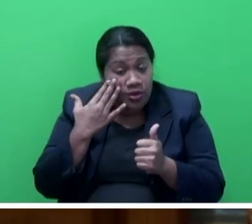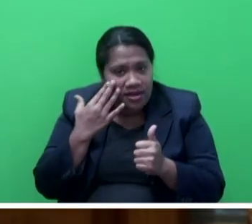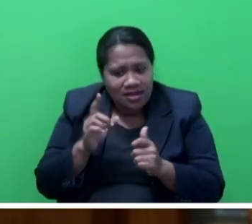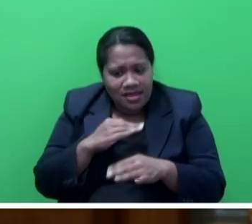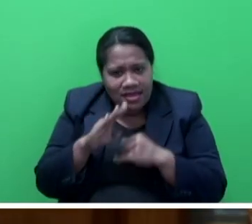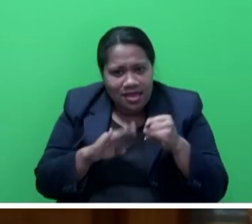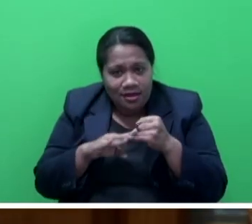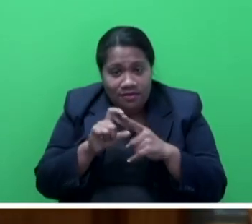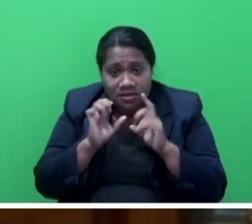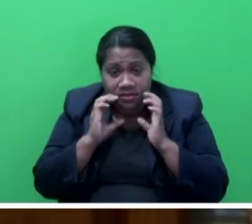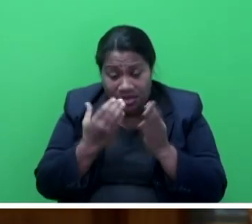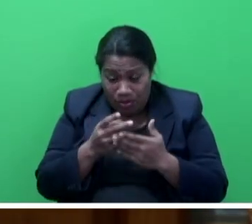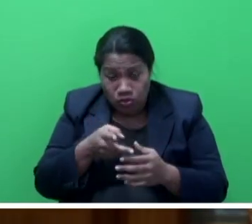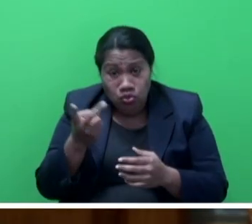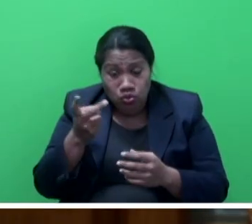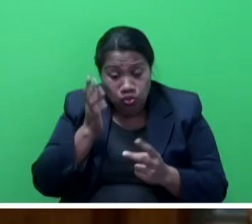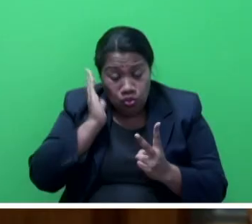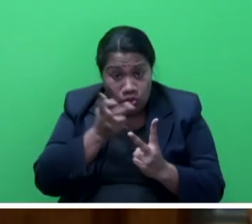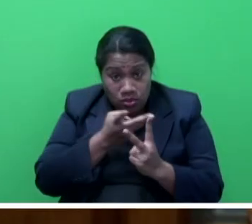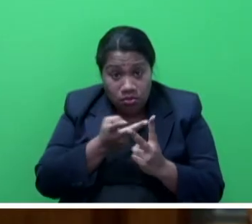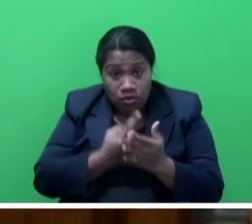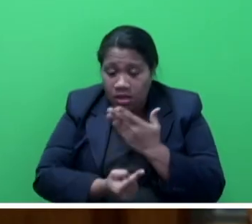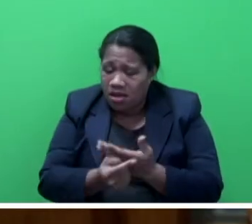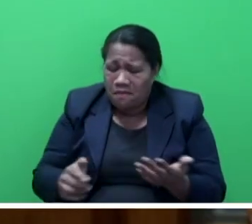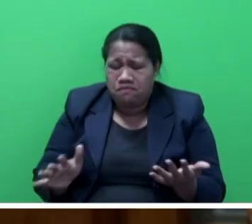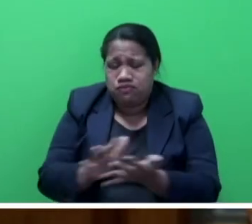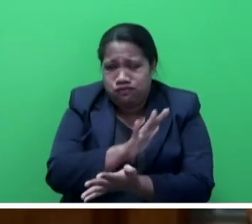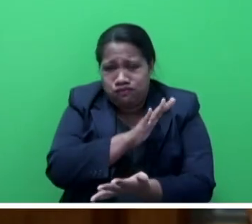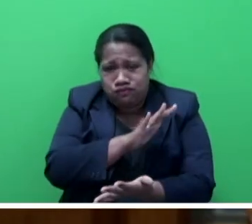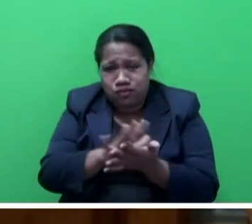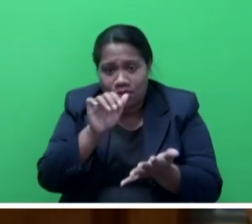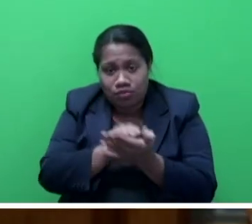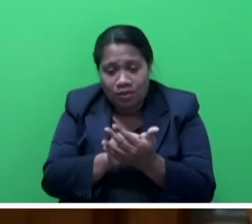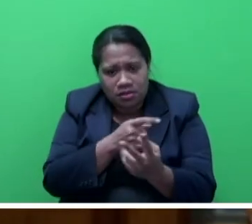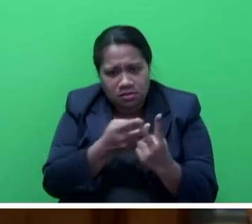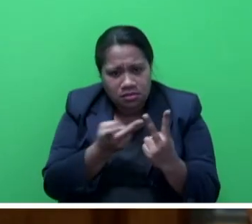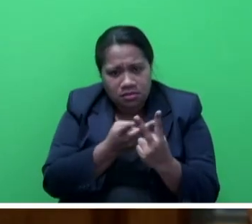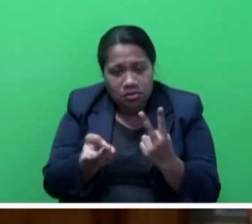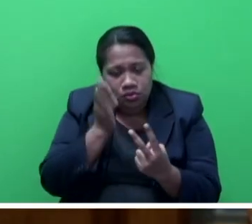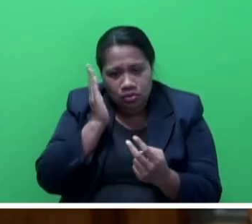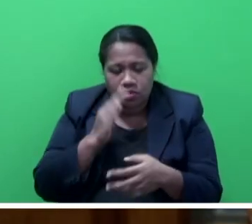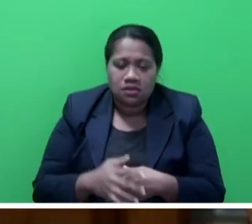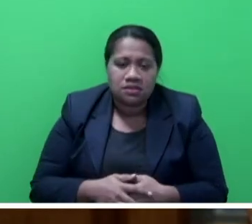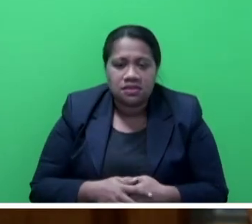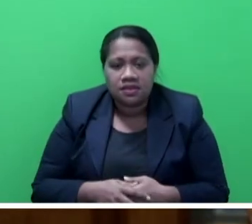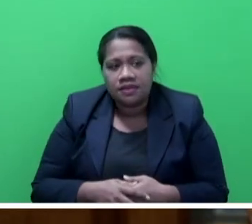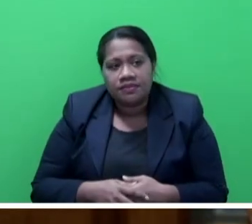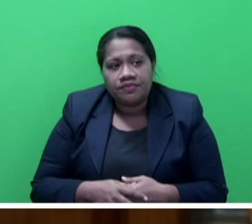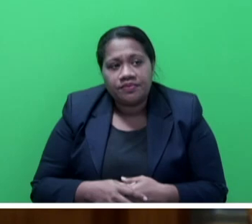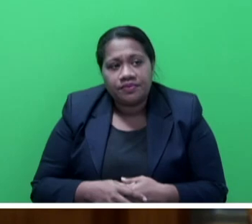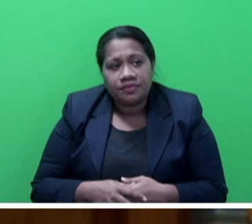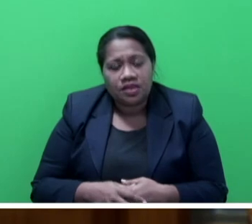Winston, but previous cyclones that impacted Fiji over the many years. Mr. Speaker, a point to be noted here